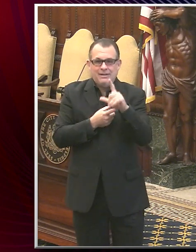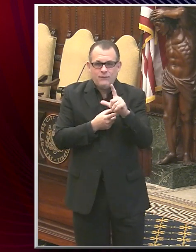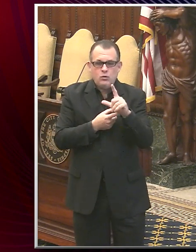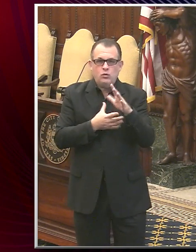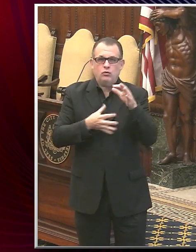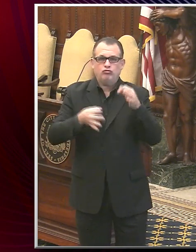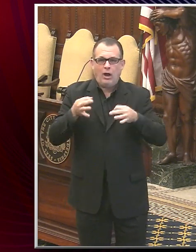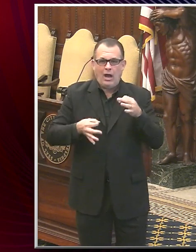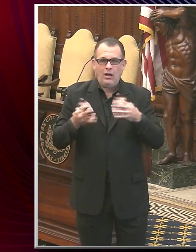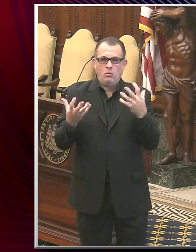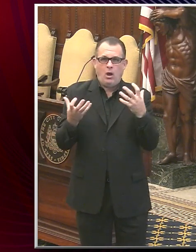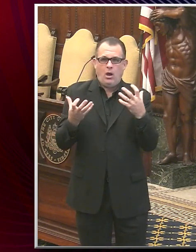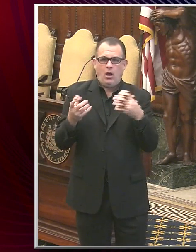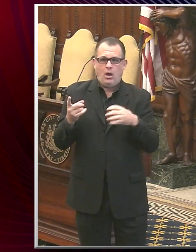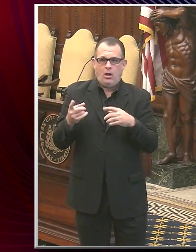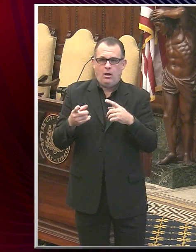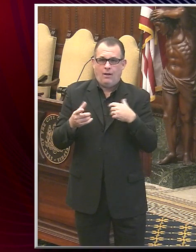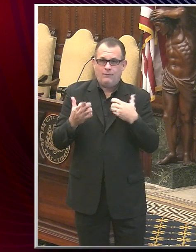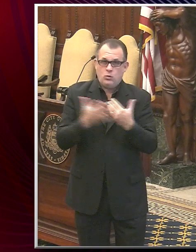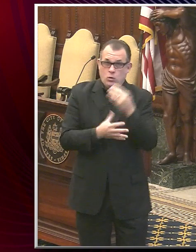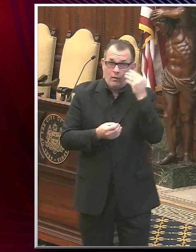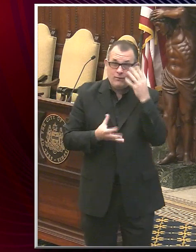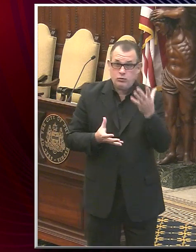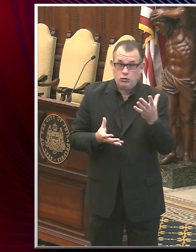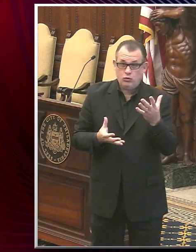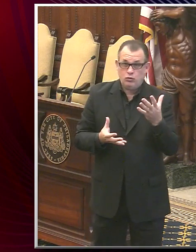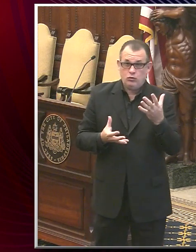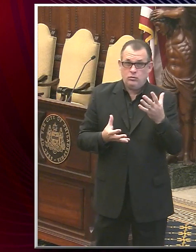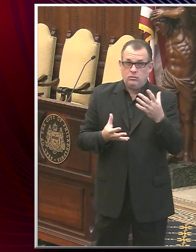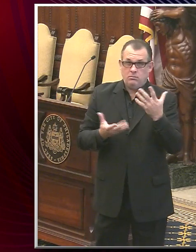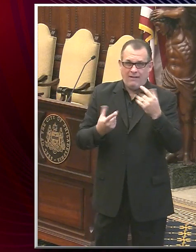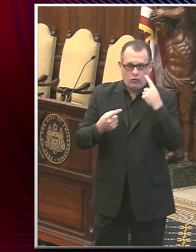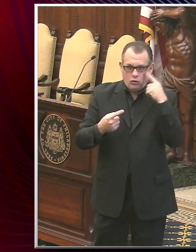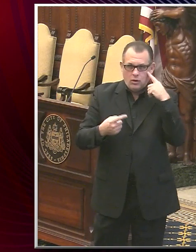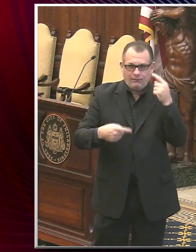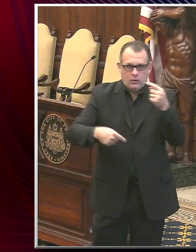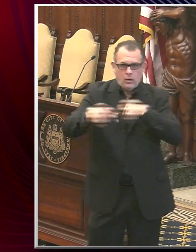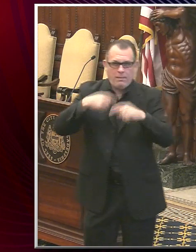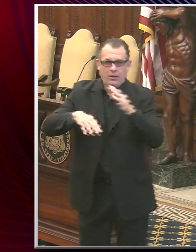think that this new information may slow that down. And the